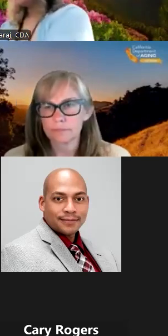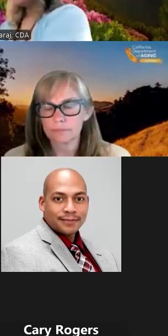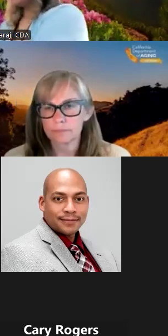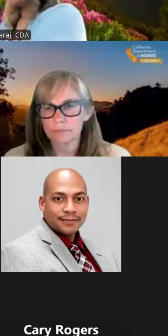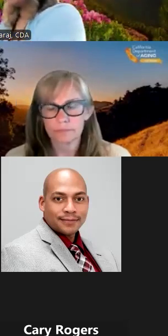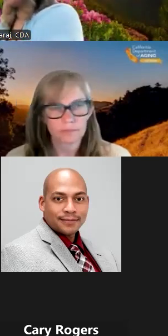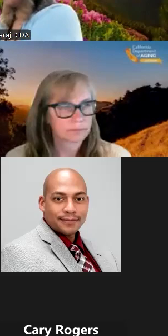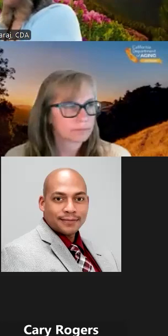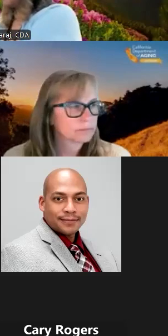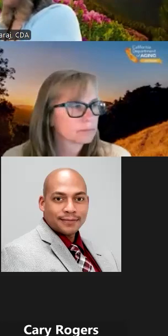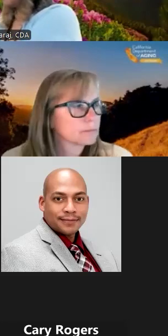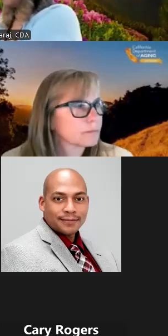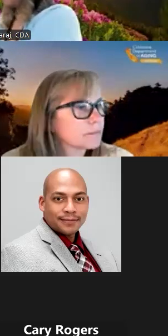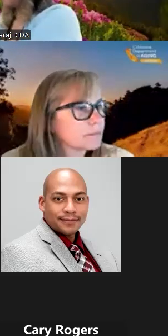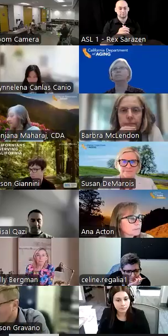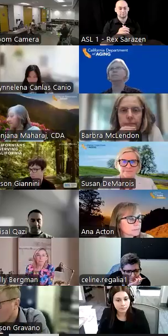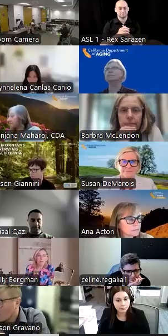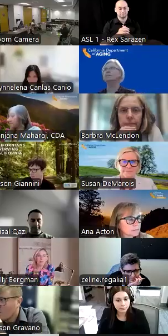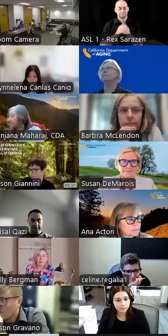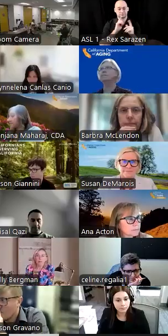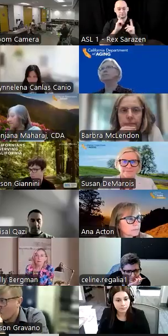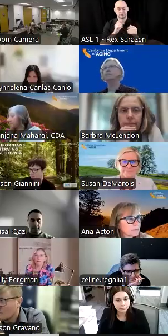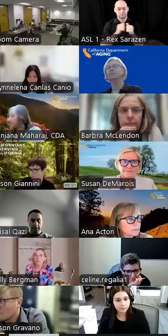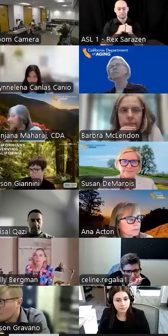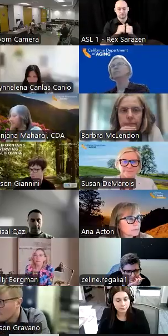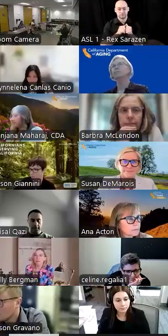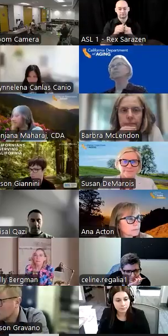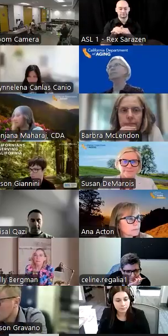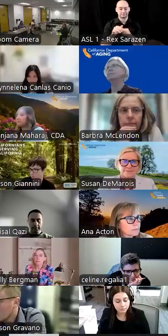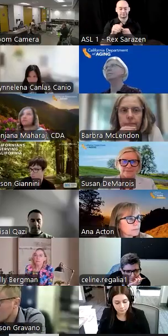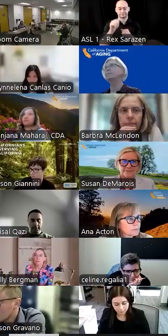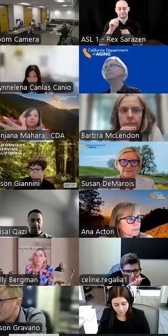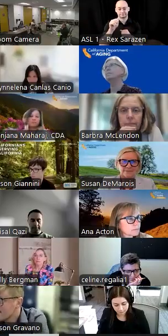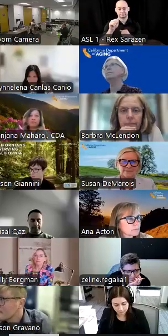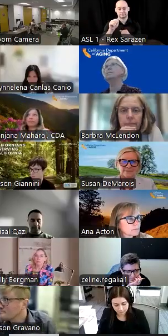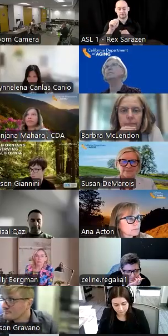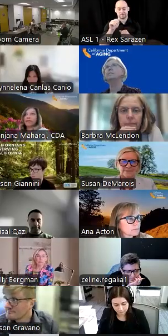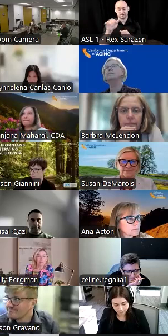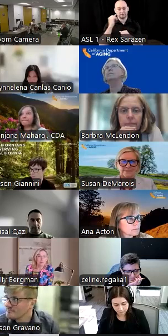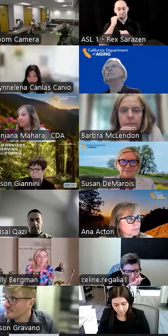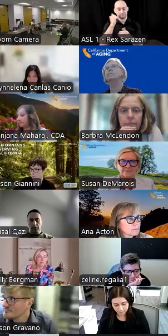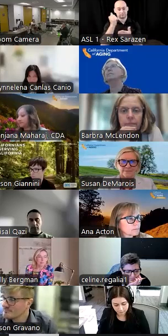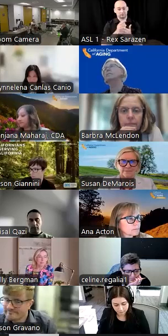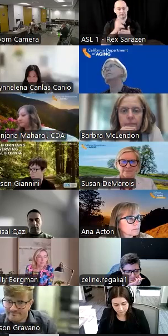name. Please respond with a A if you approve or nay if you disapprove.